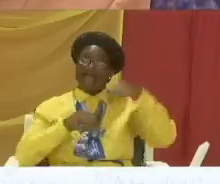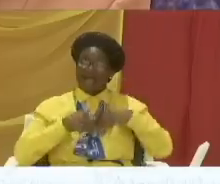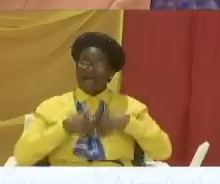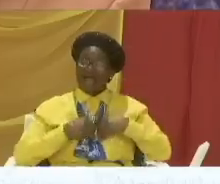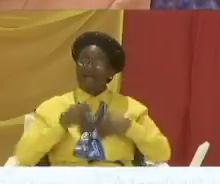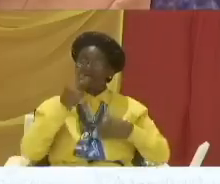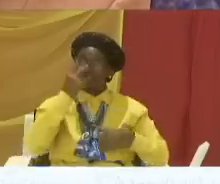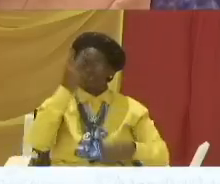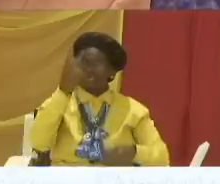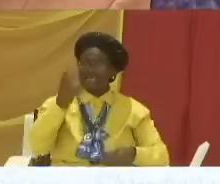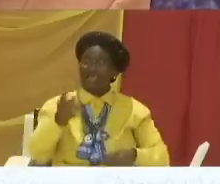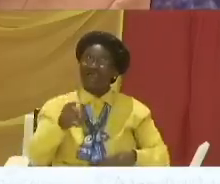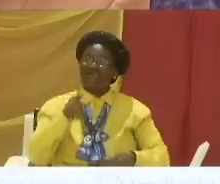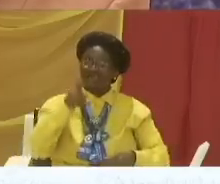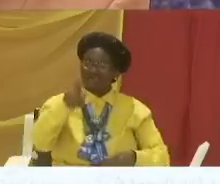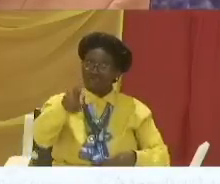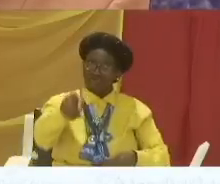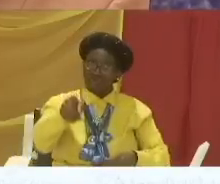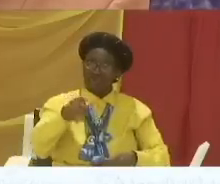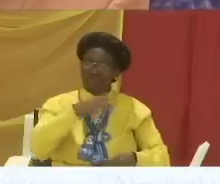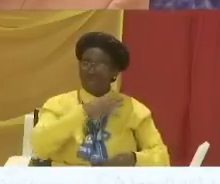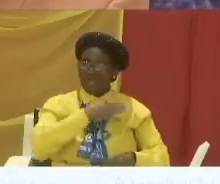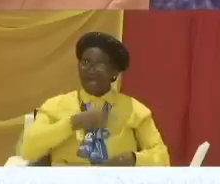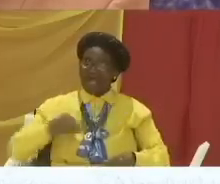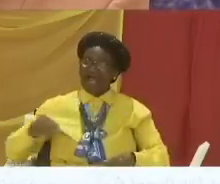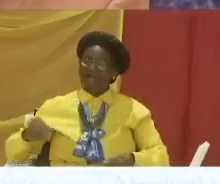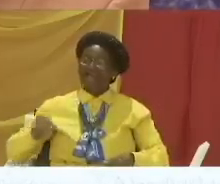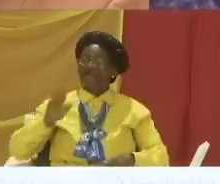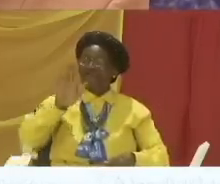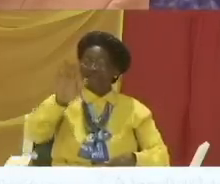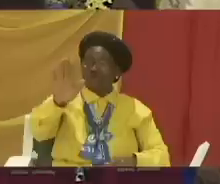and your request is granted.